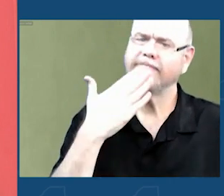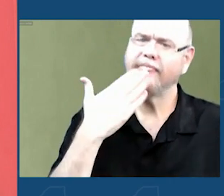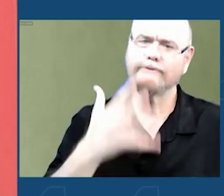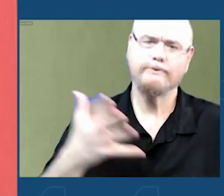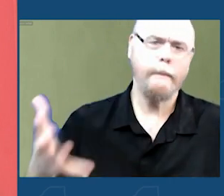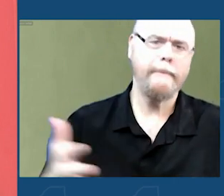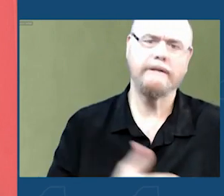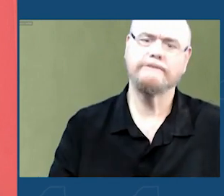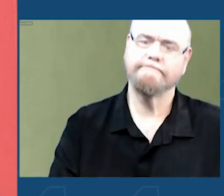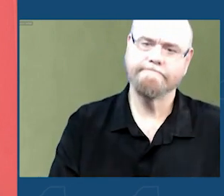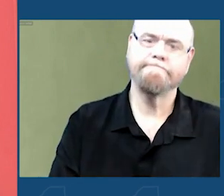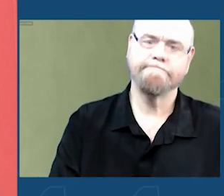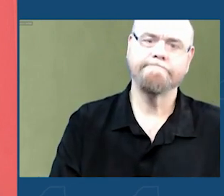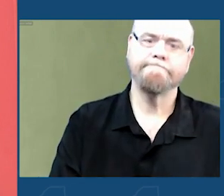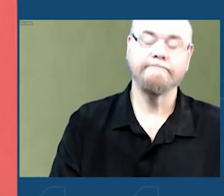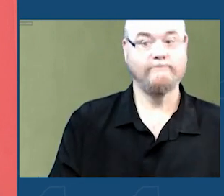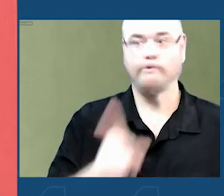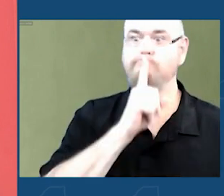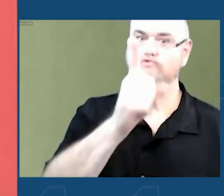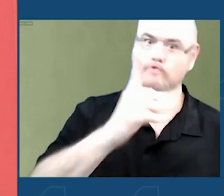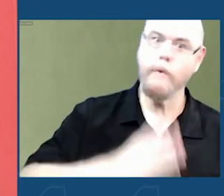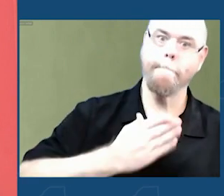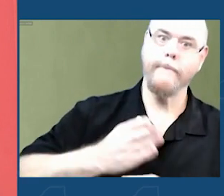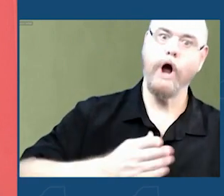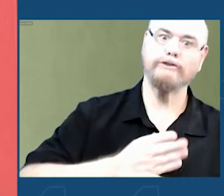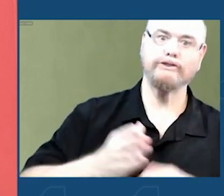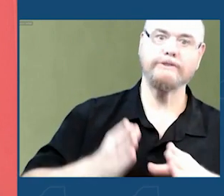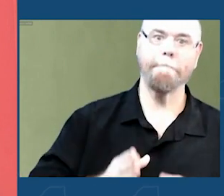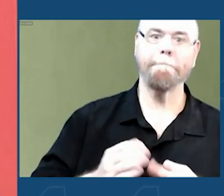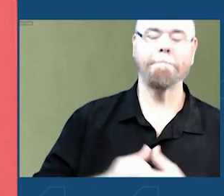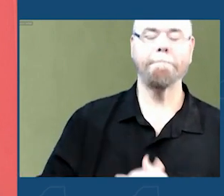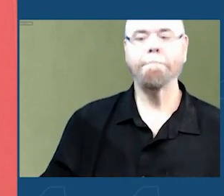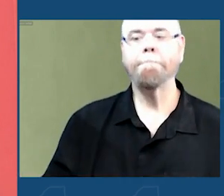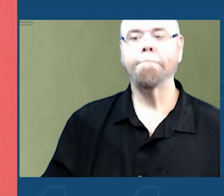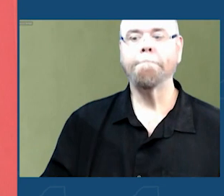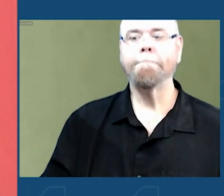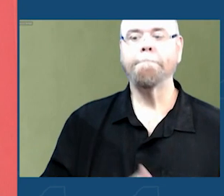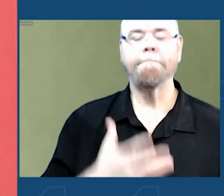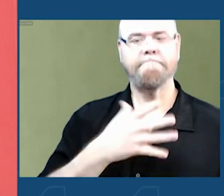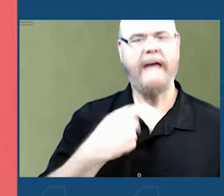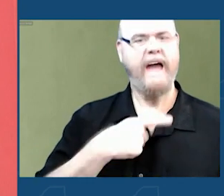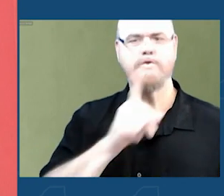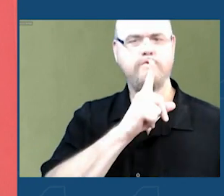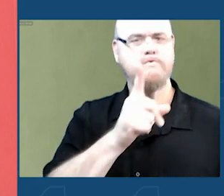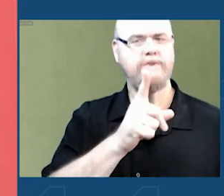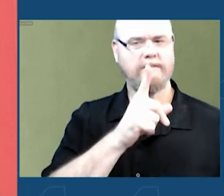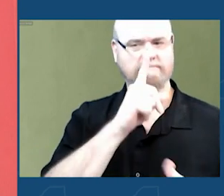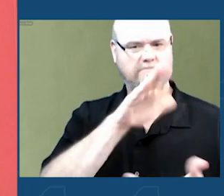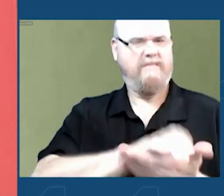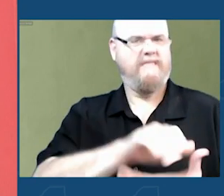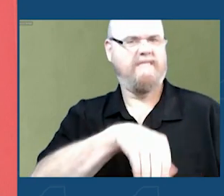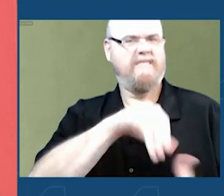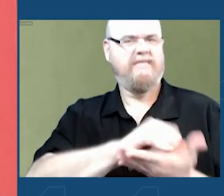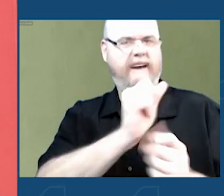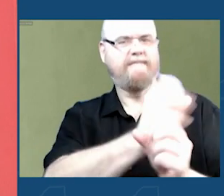being true partners and for your belief in the project vision. Thank you.